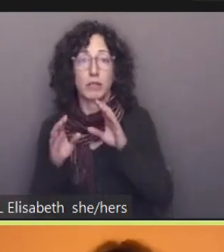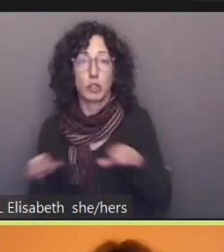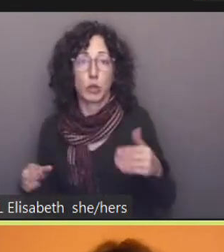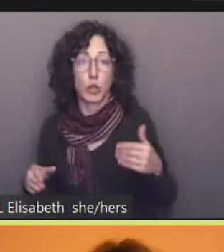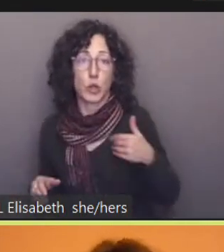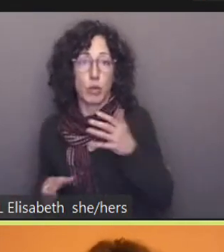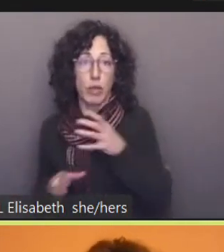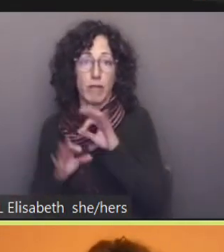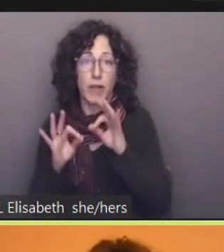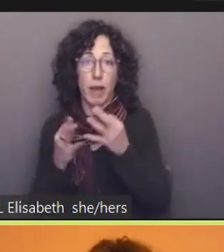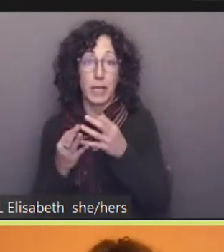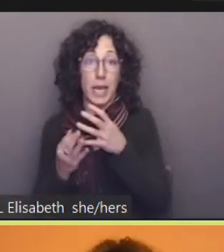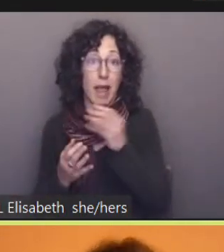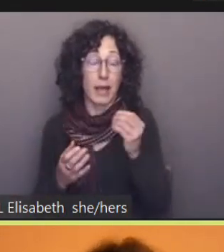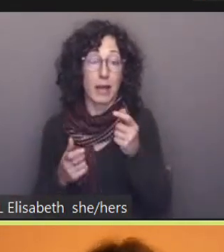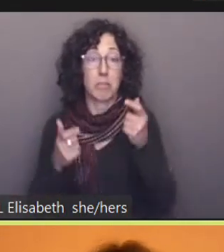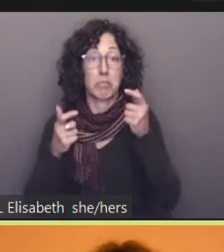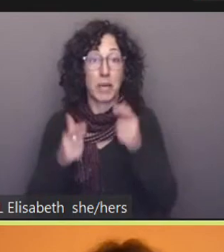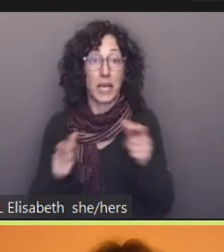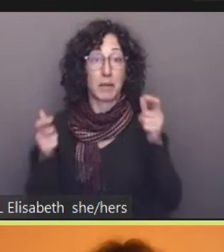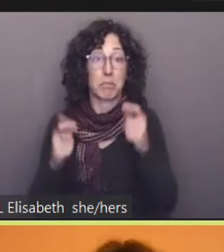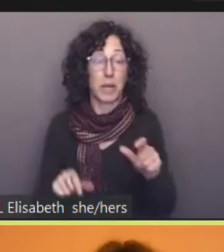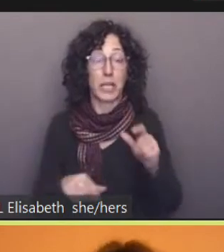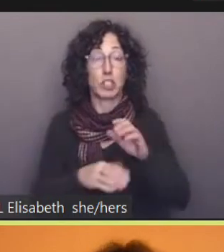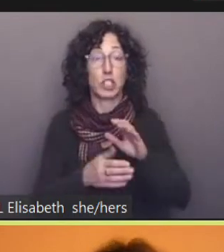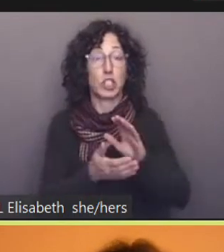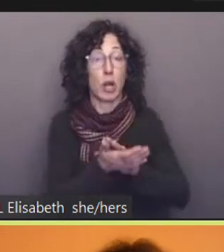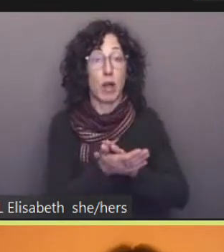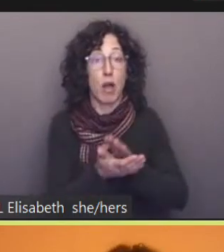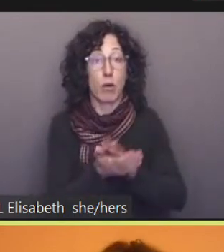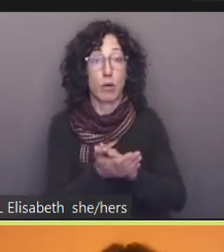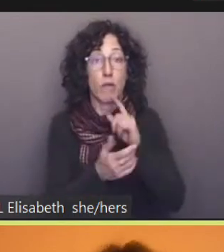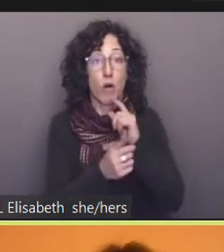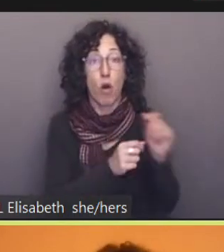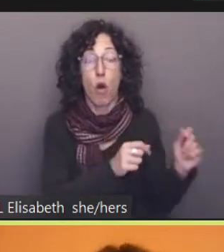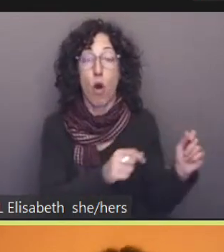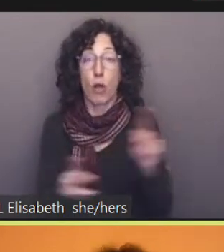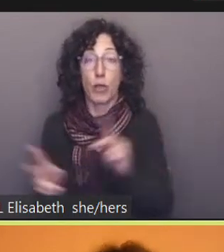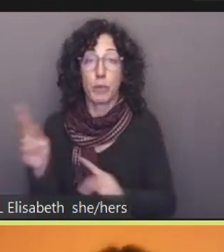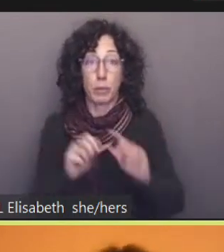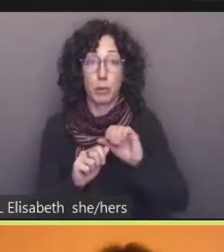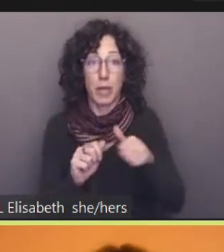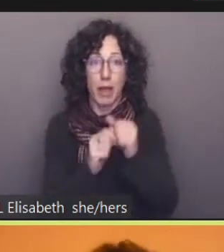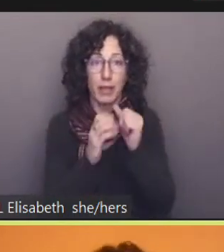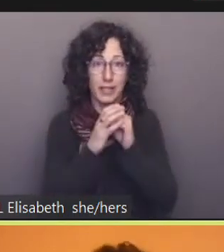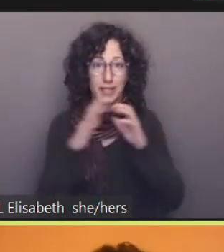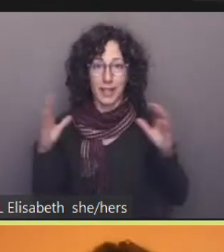and also a major shout out to all the people behind the scenes,